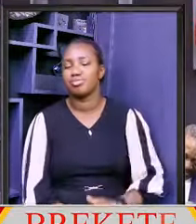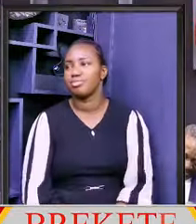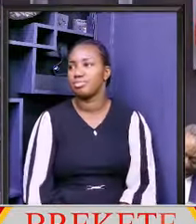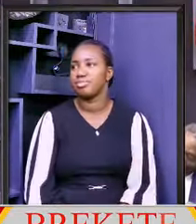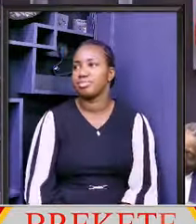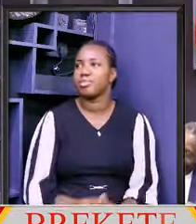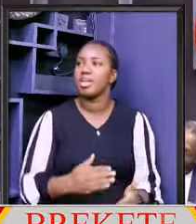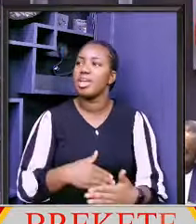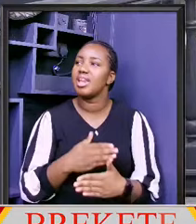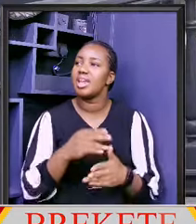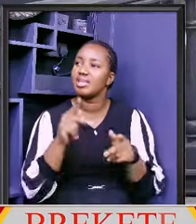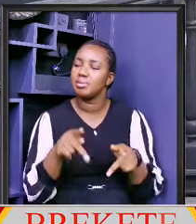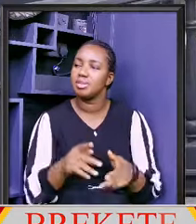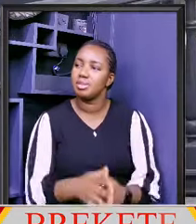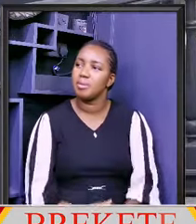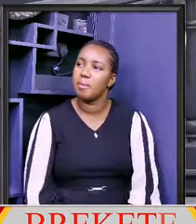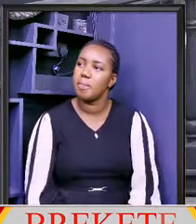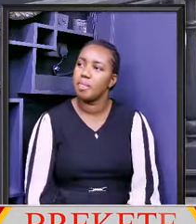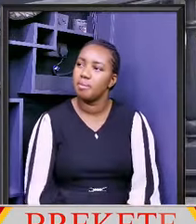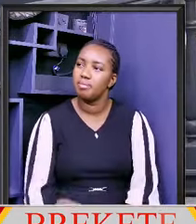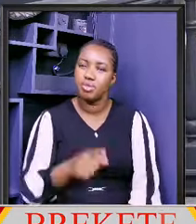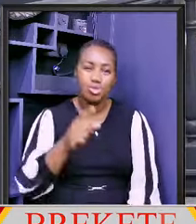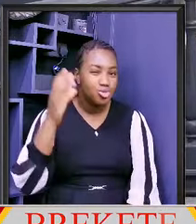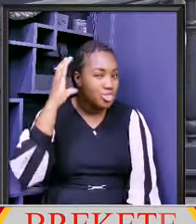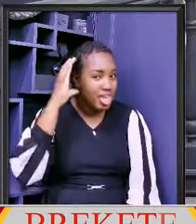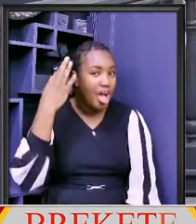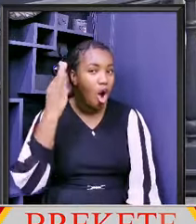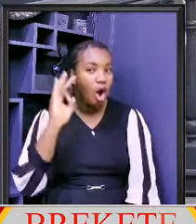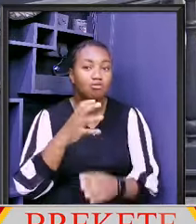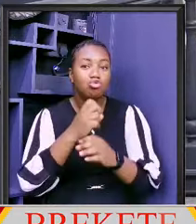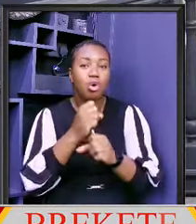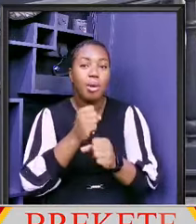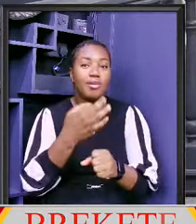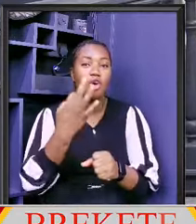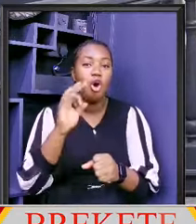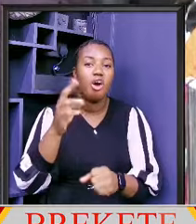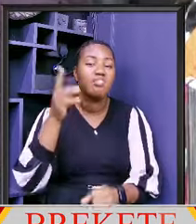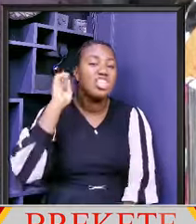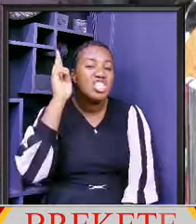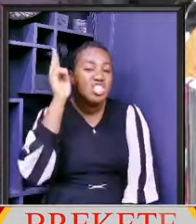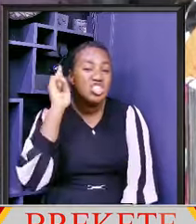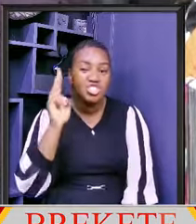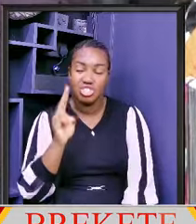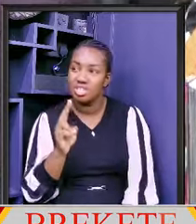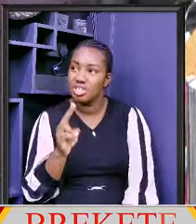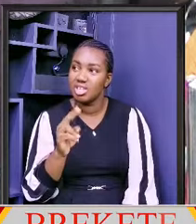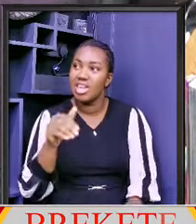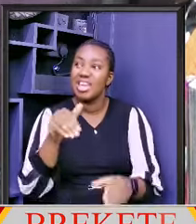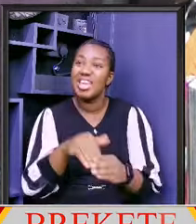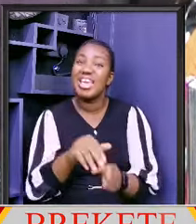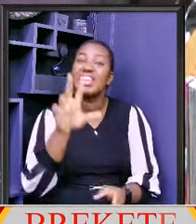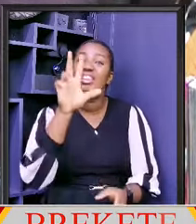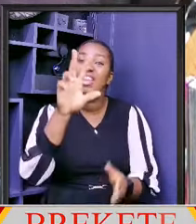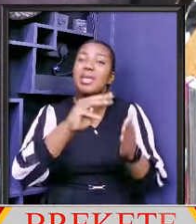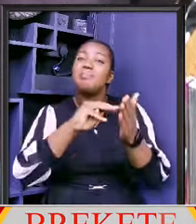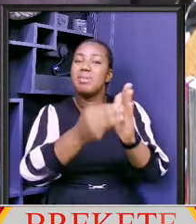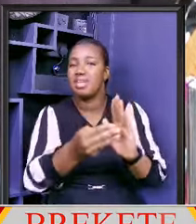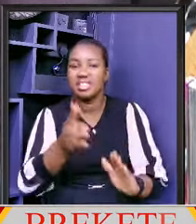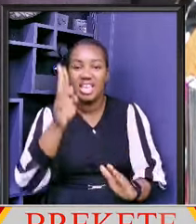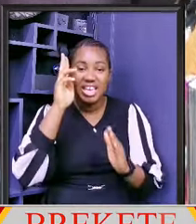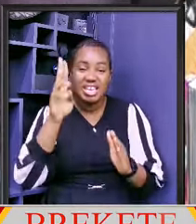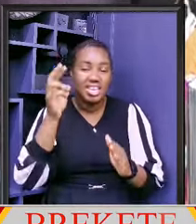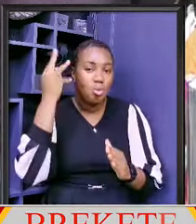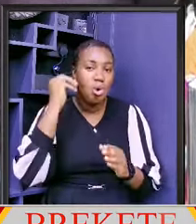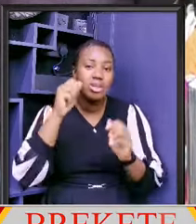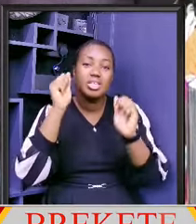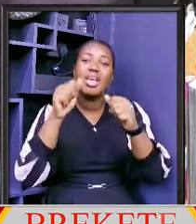Yes, next person. When I don't hear summary of the history. Yes. Within 3 minutes, he's been